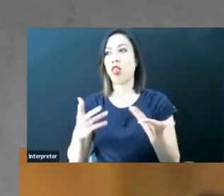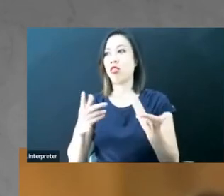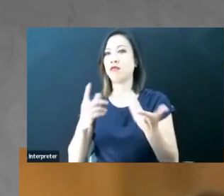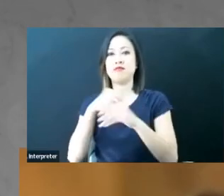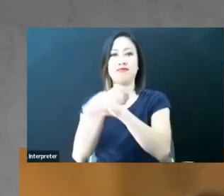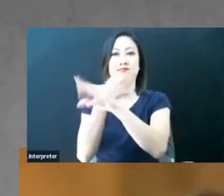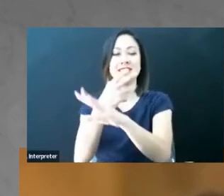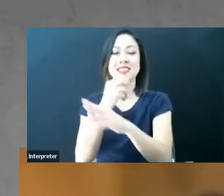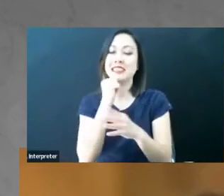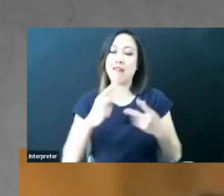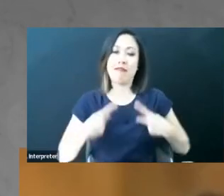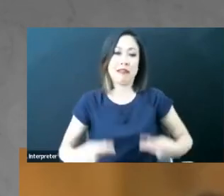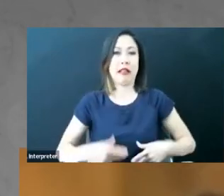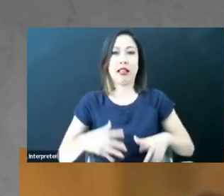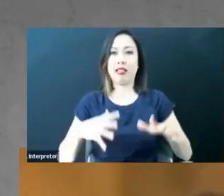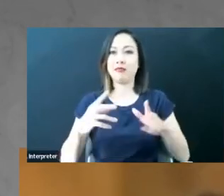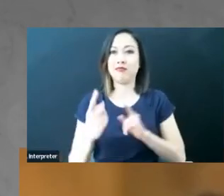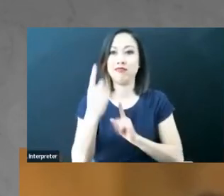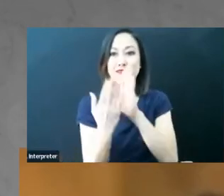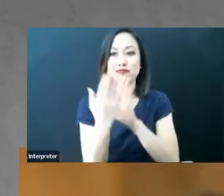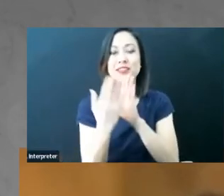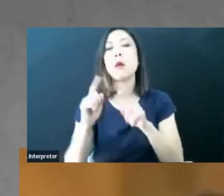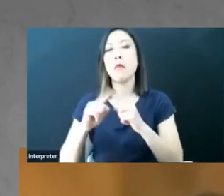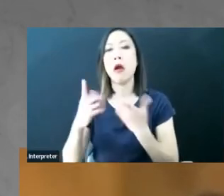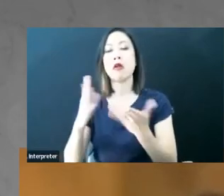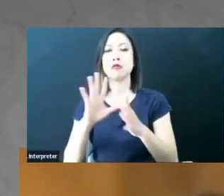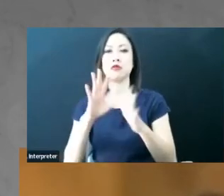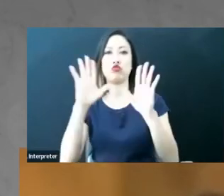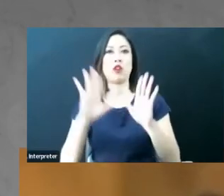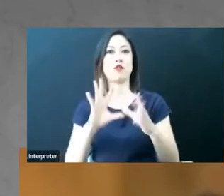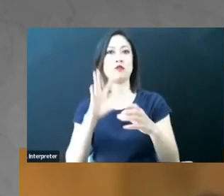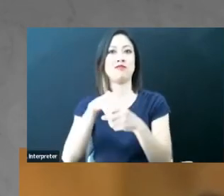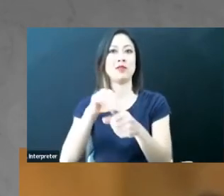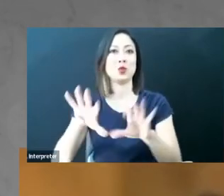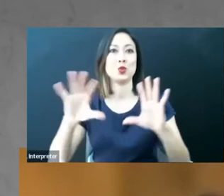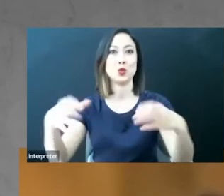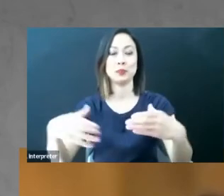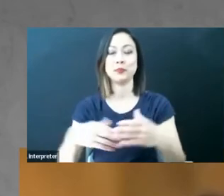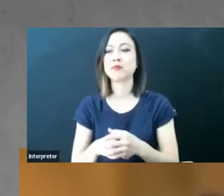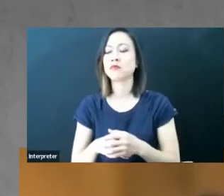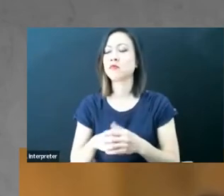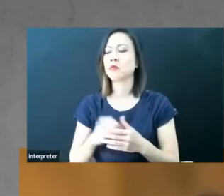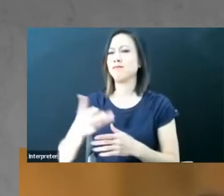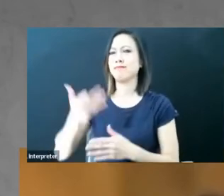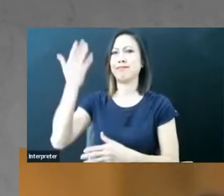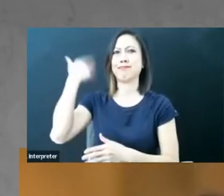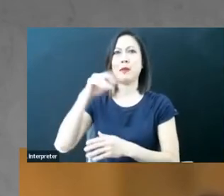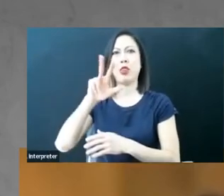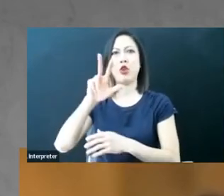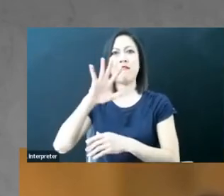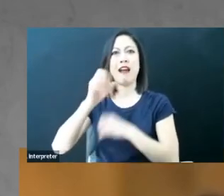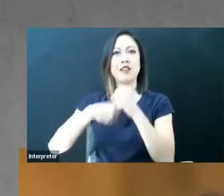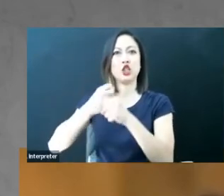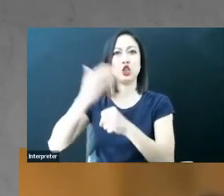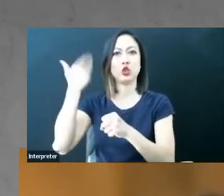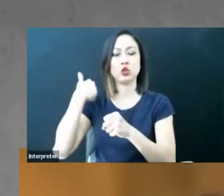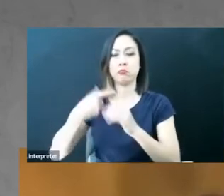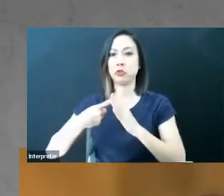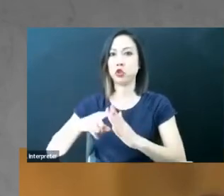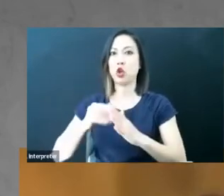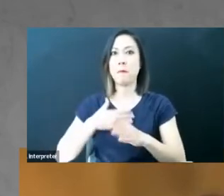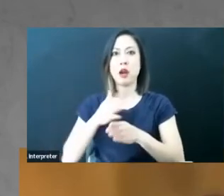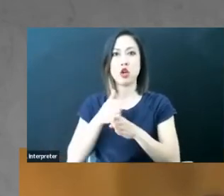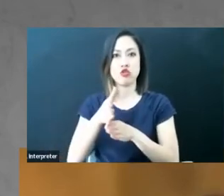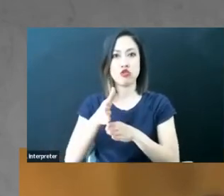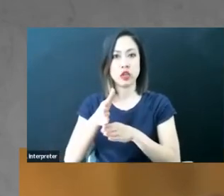group. So reflecting on my career, I started at Morgan Stanley about 35 years ago, and I would say everything